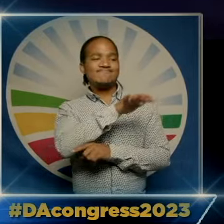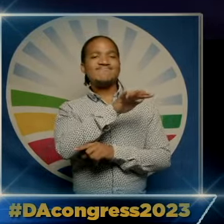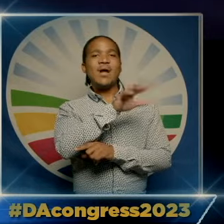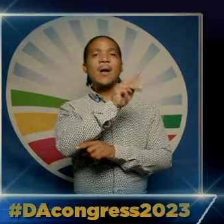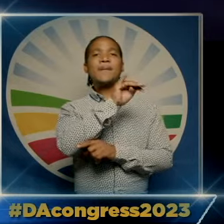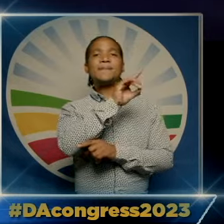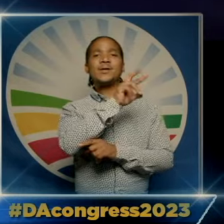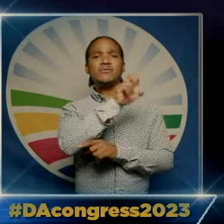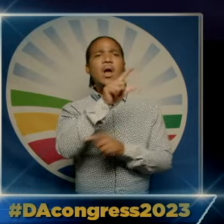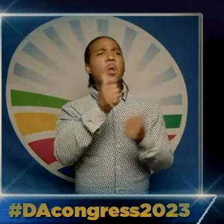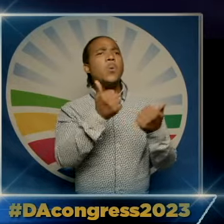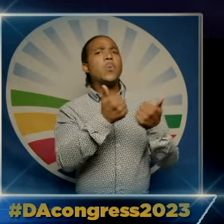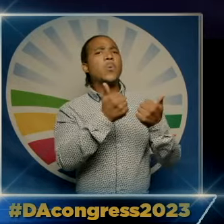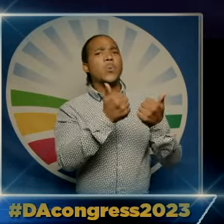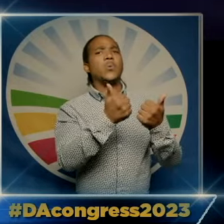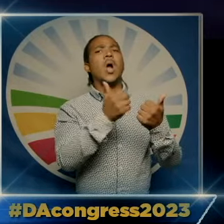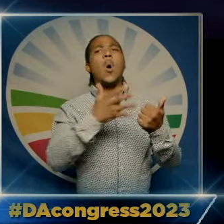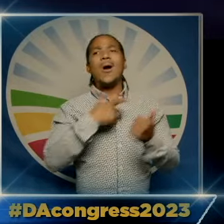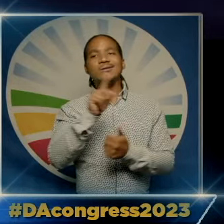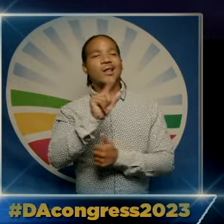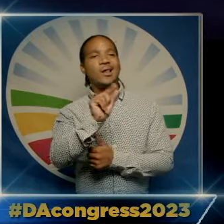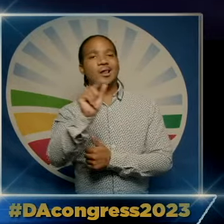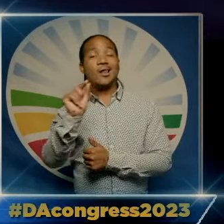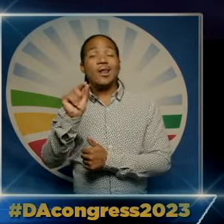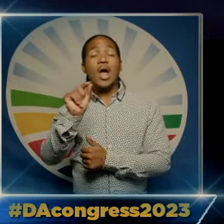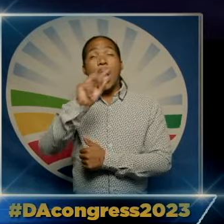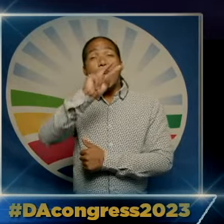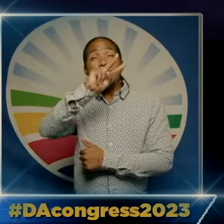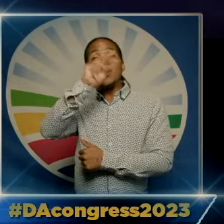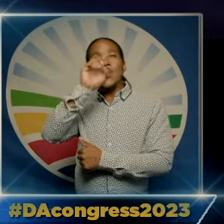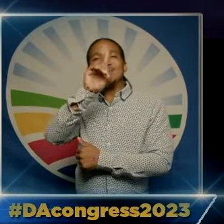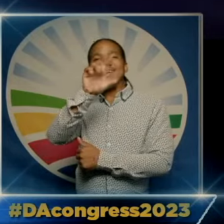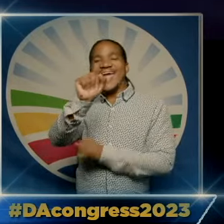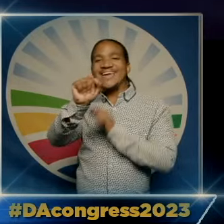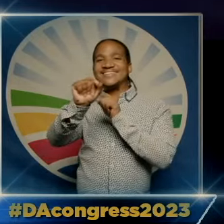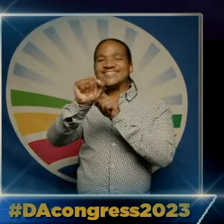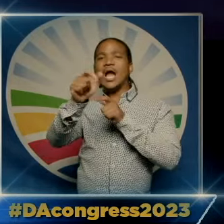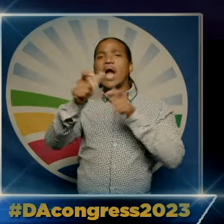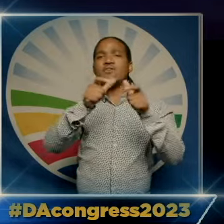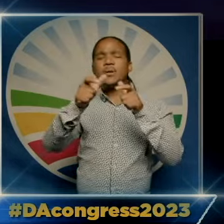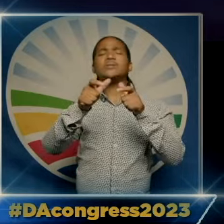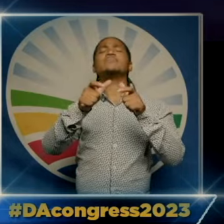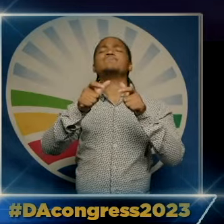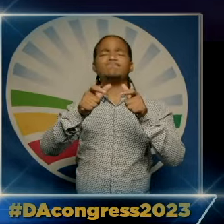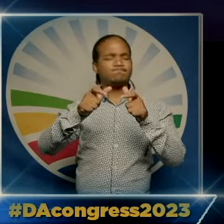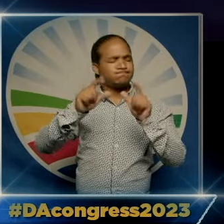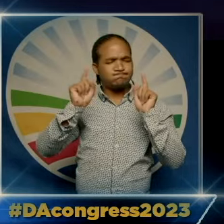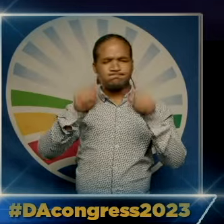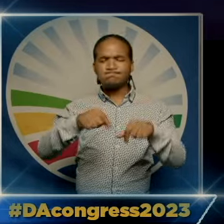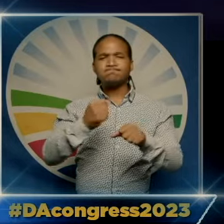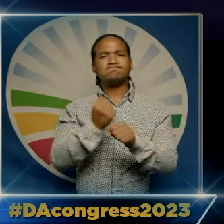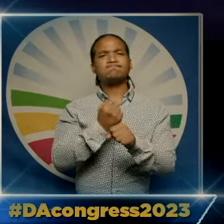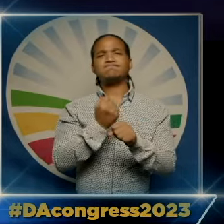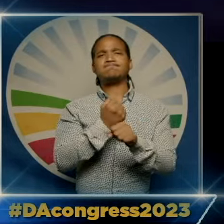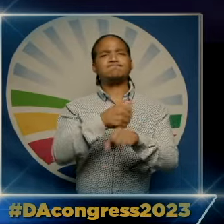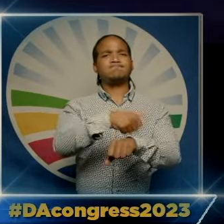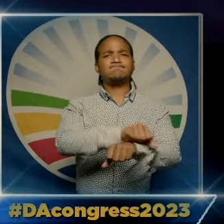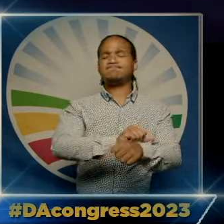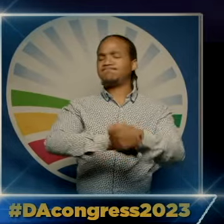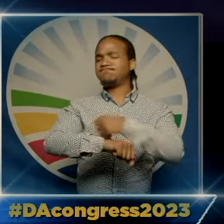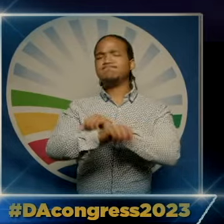basis. Democrats, a true blue DA government that gets down to work. A government that budgets